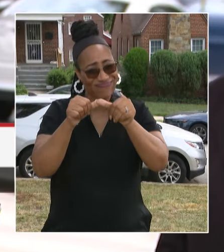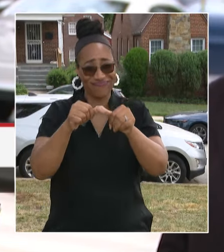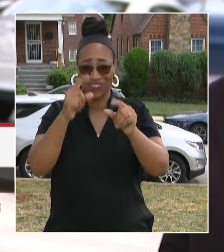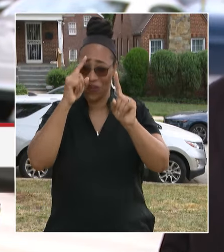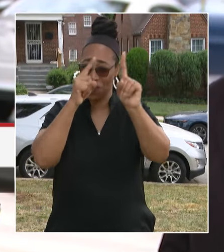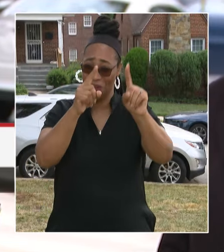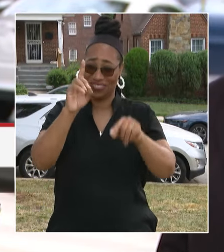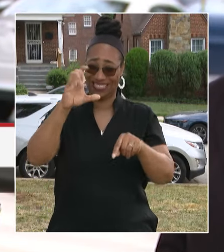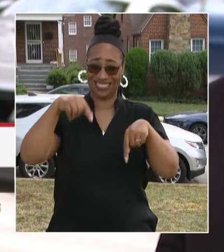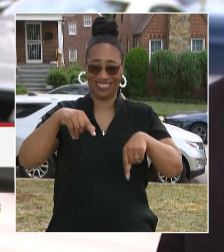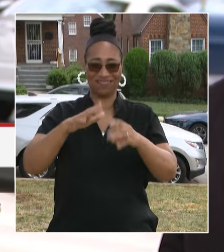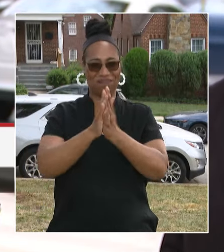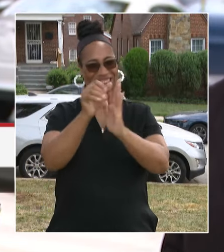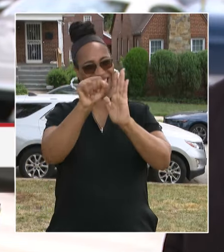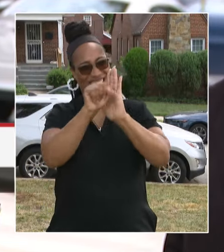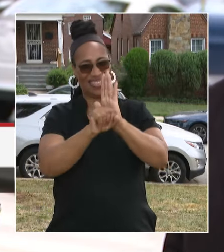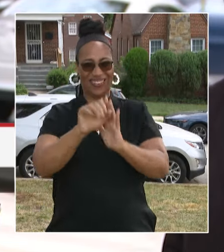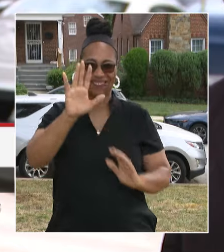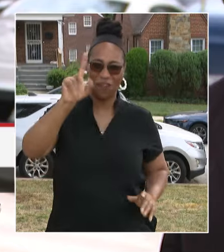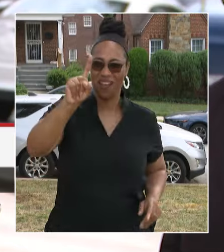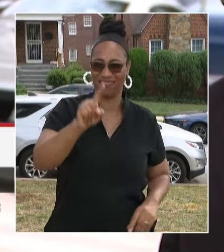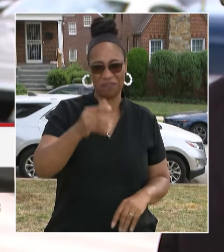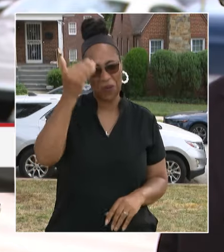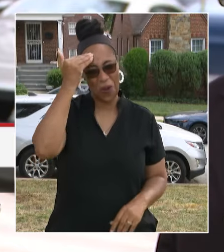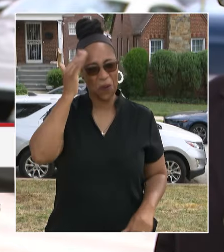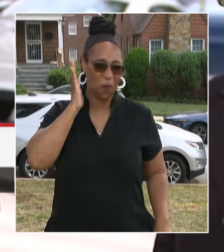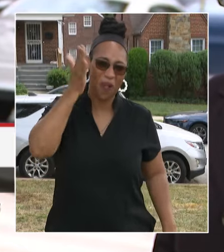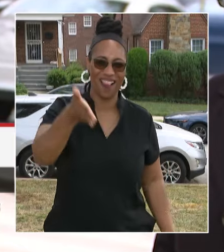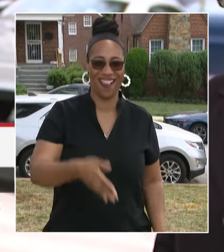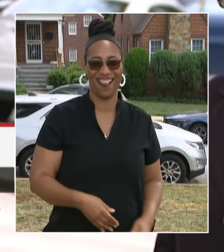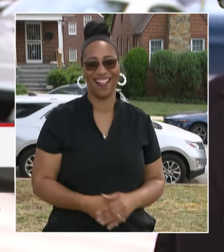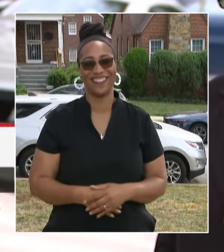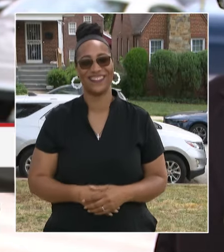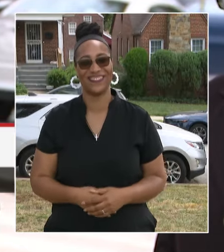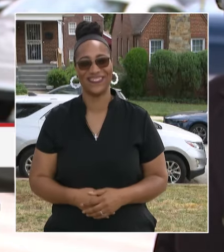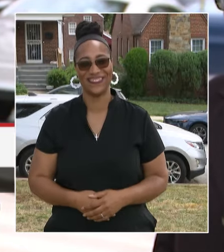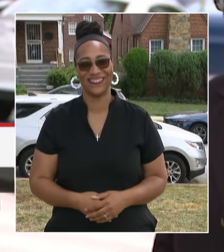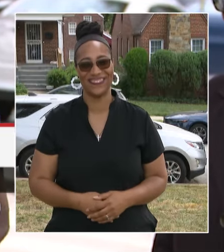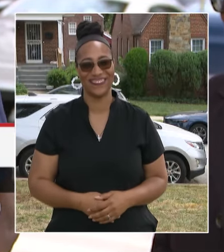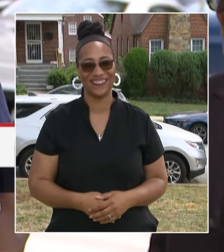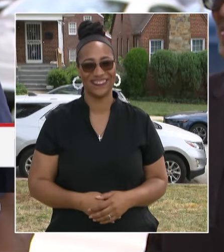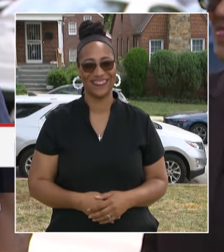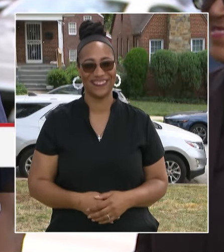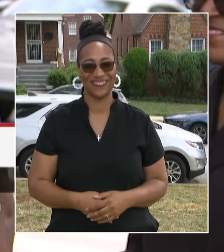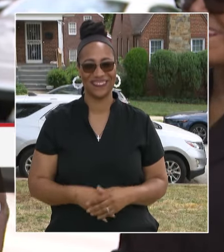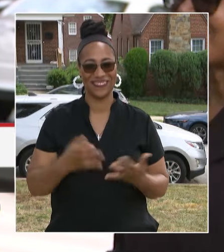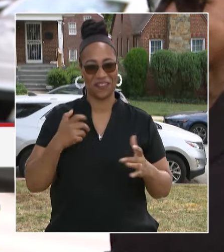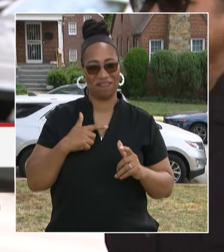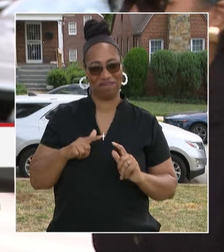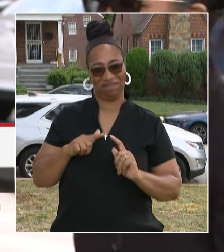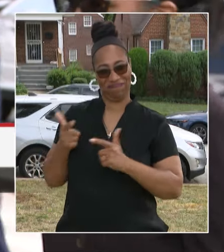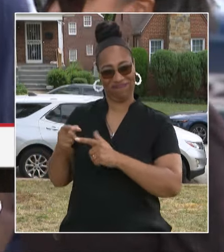That's for certain, and that's for sure. I'm going to leave my time to my wife, my lovely wife.